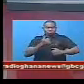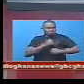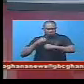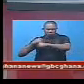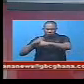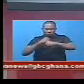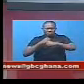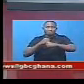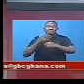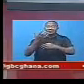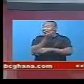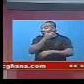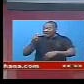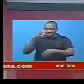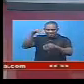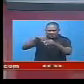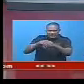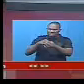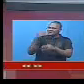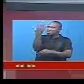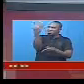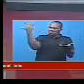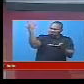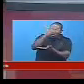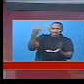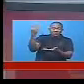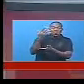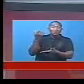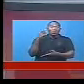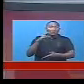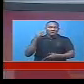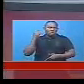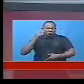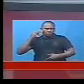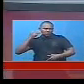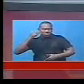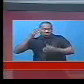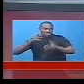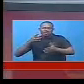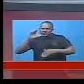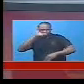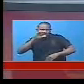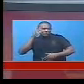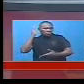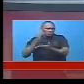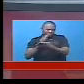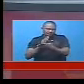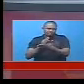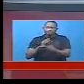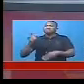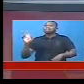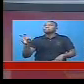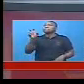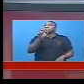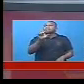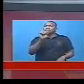operation would be launched to clamp down on illegal miners and chainsaw operators. Alhaji Dauda was speaking after touring the